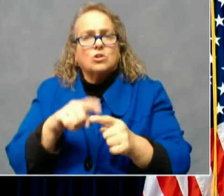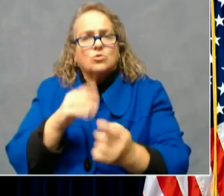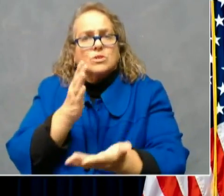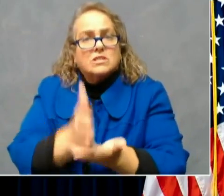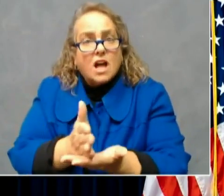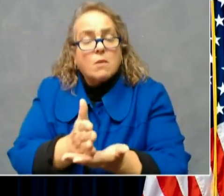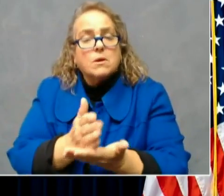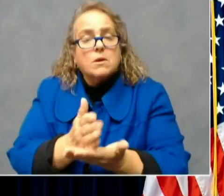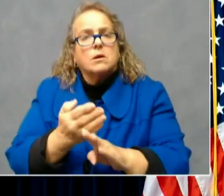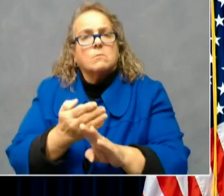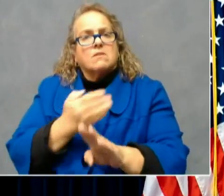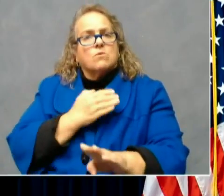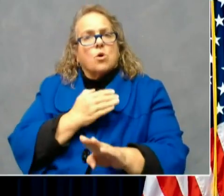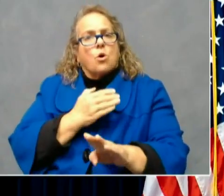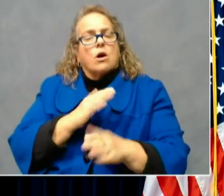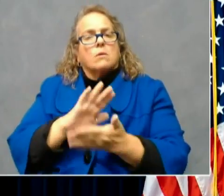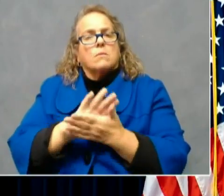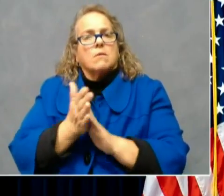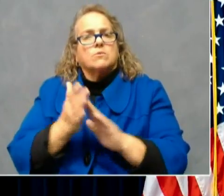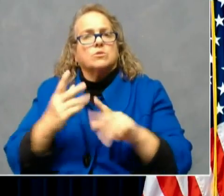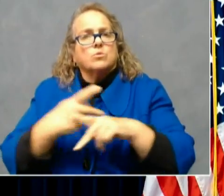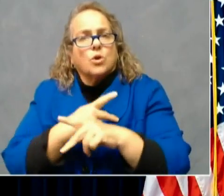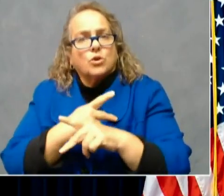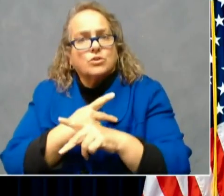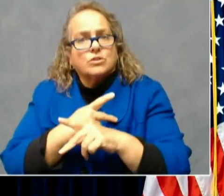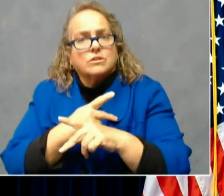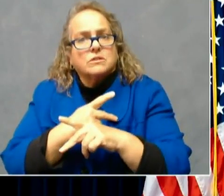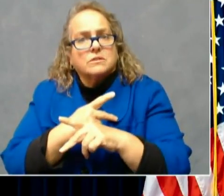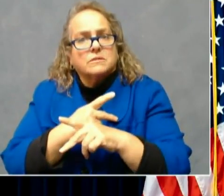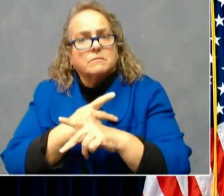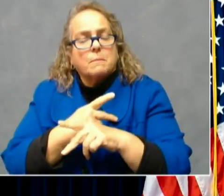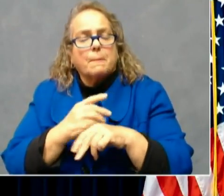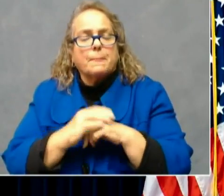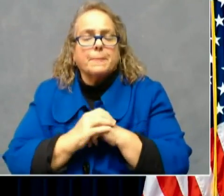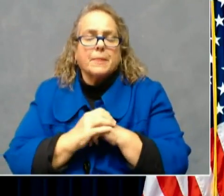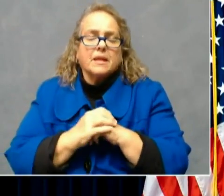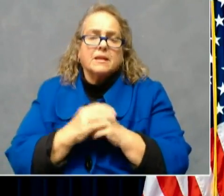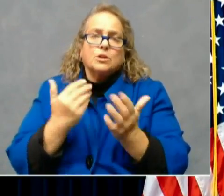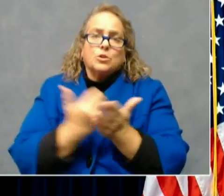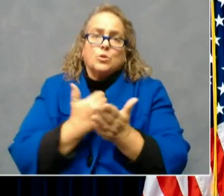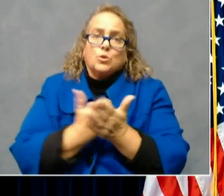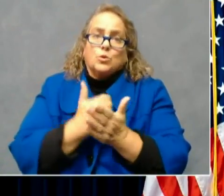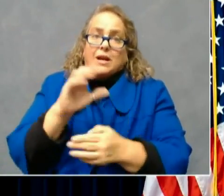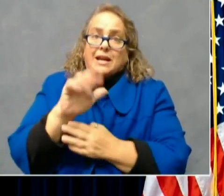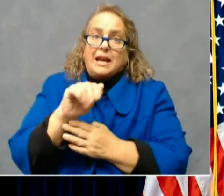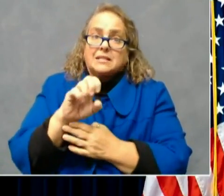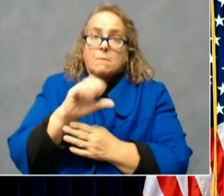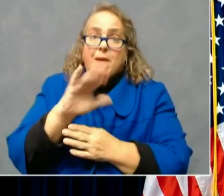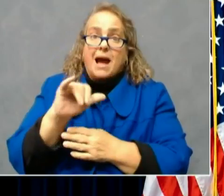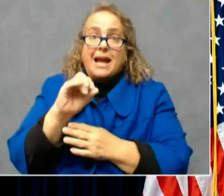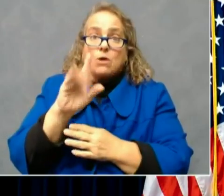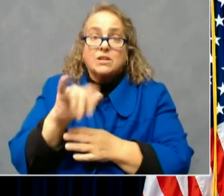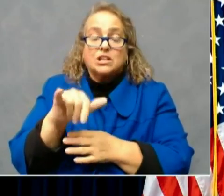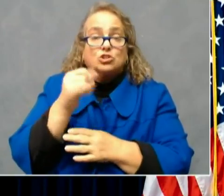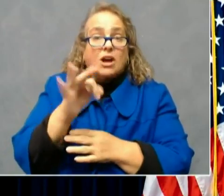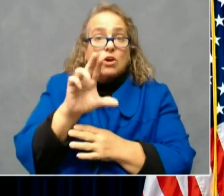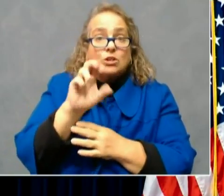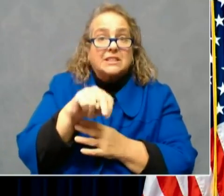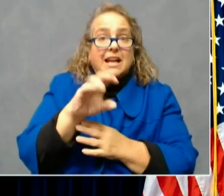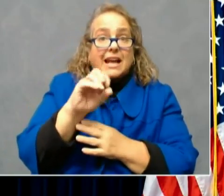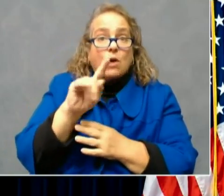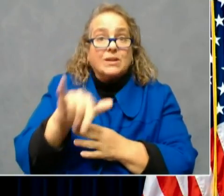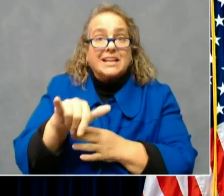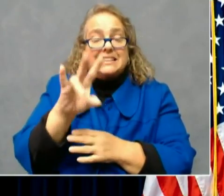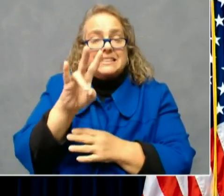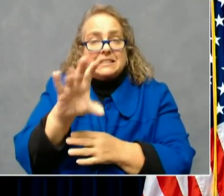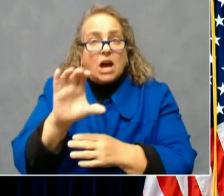any worse. New cases by county. Jefferson County with 700 cases. Our